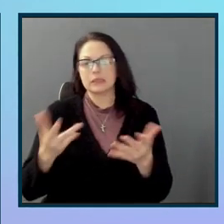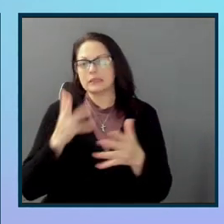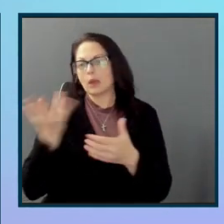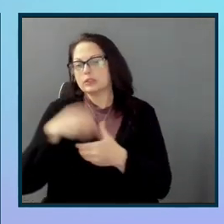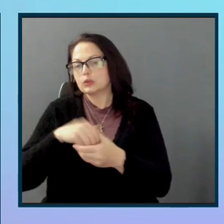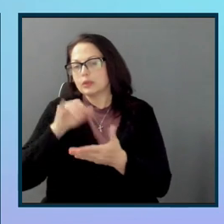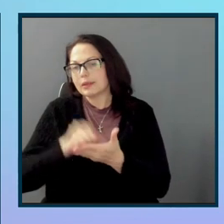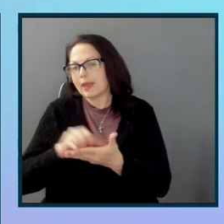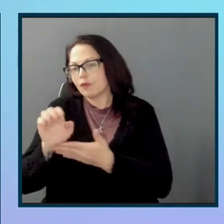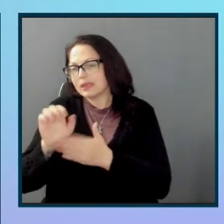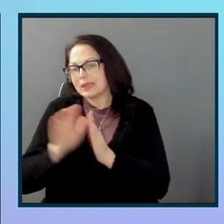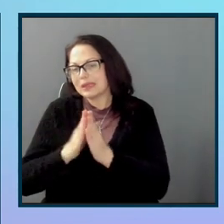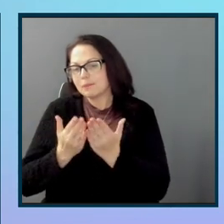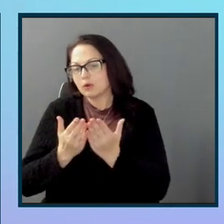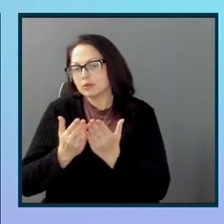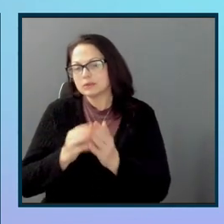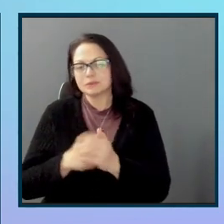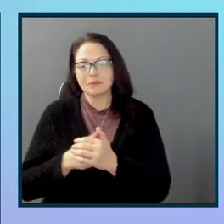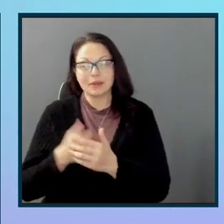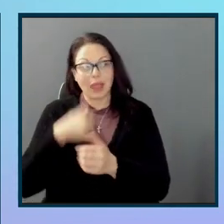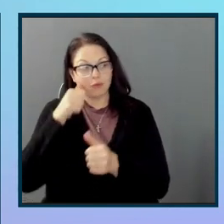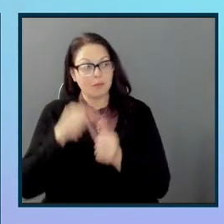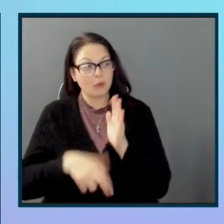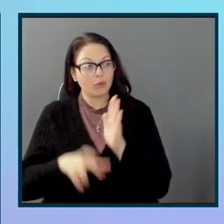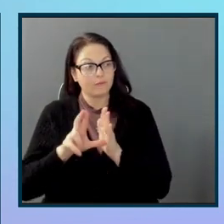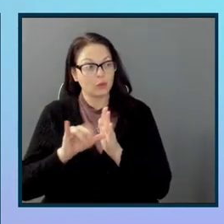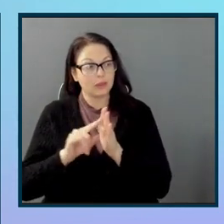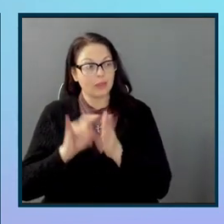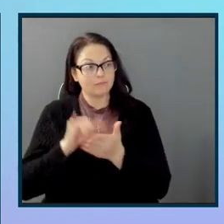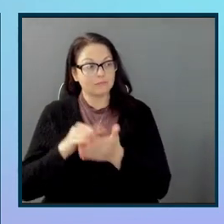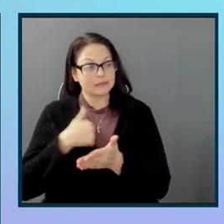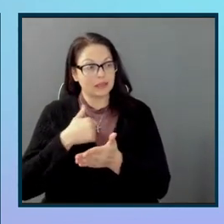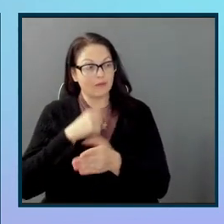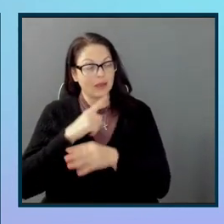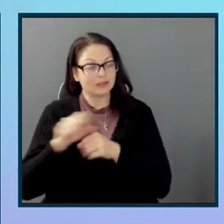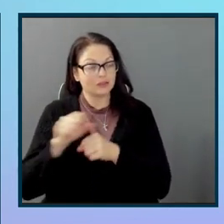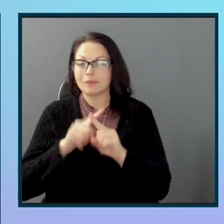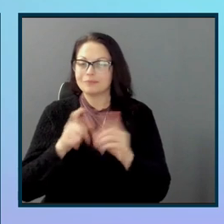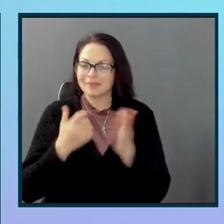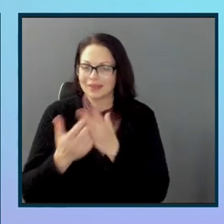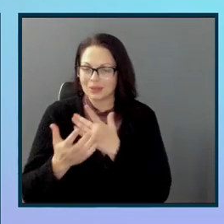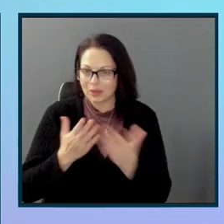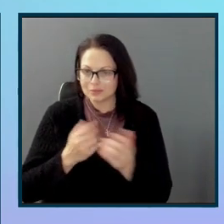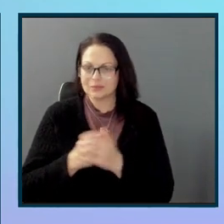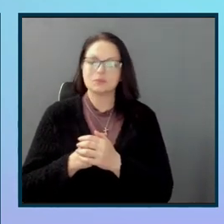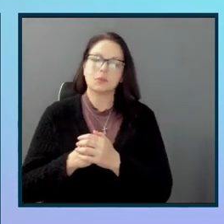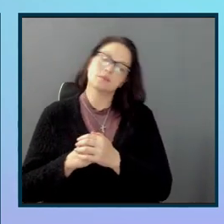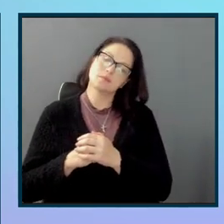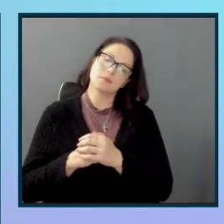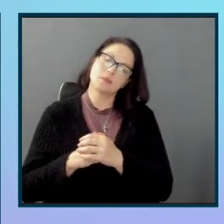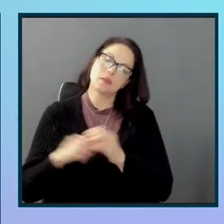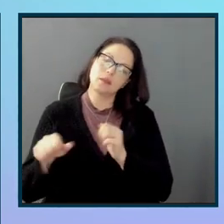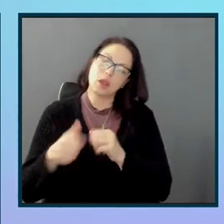I remember reviewing the specification for it. Anyway, the other places where it drives innovation